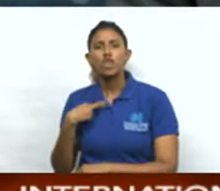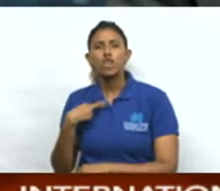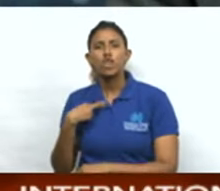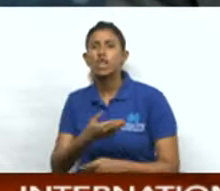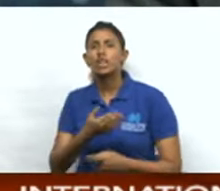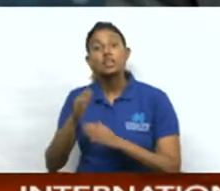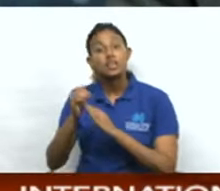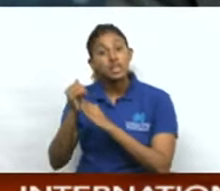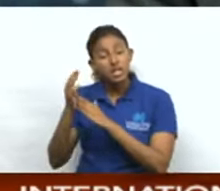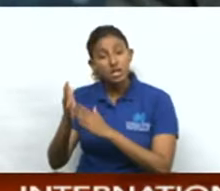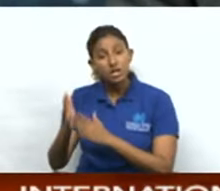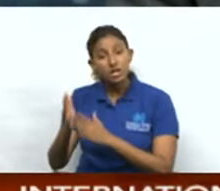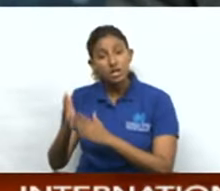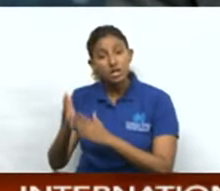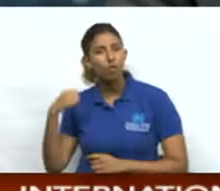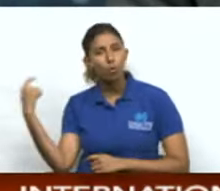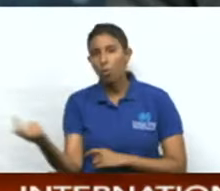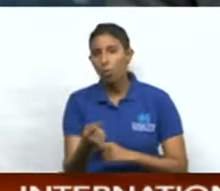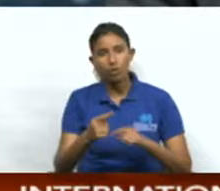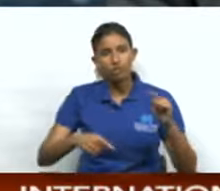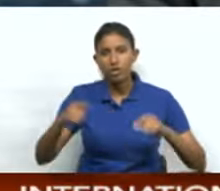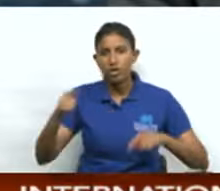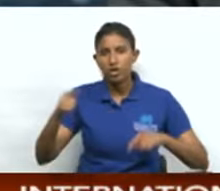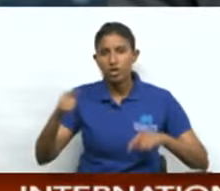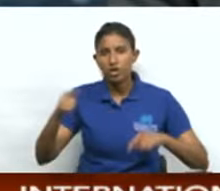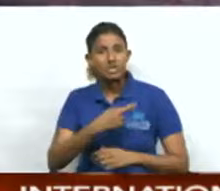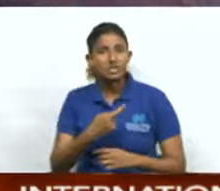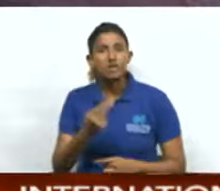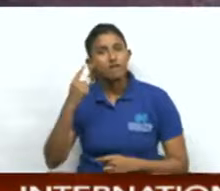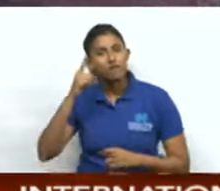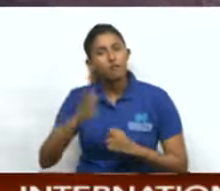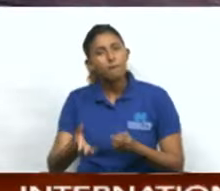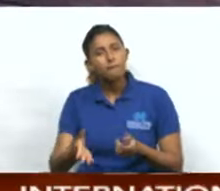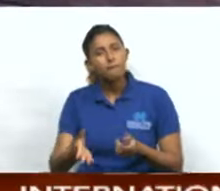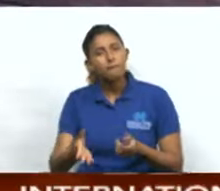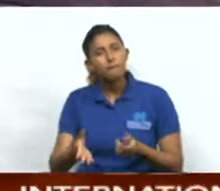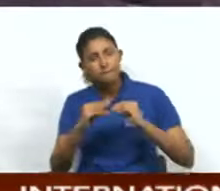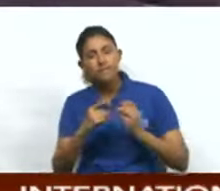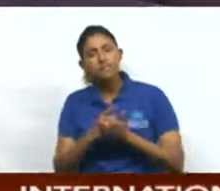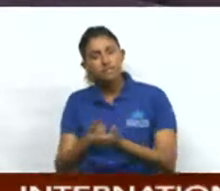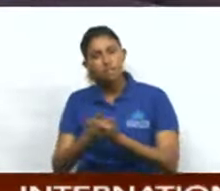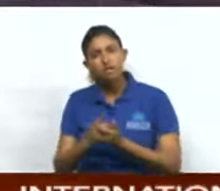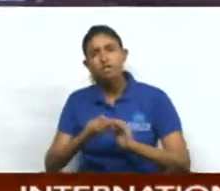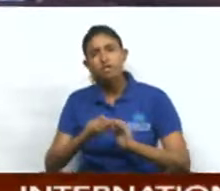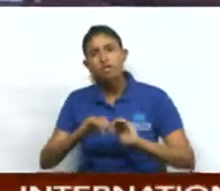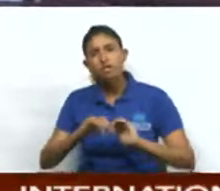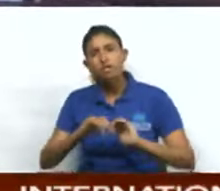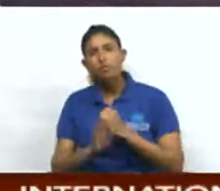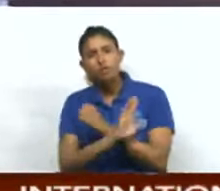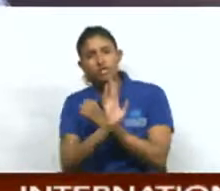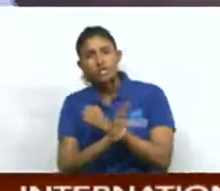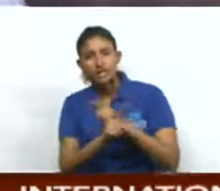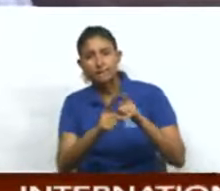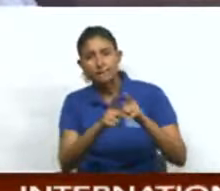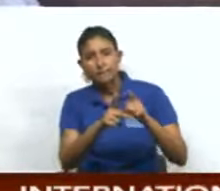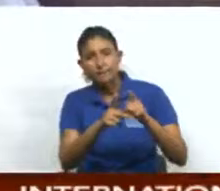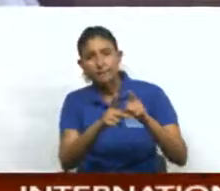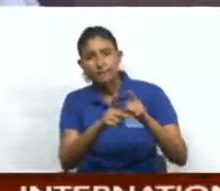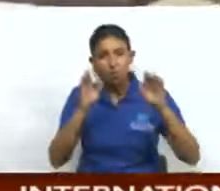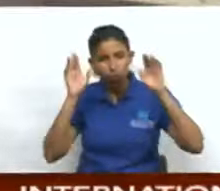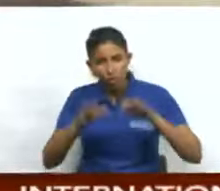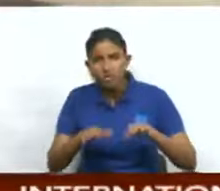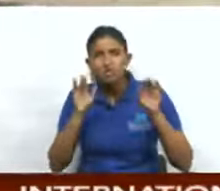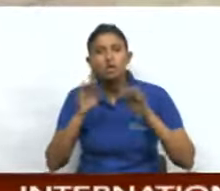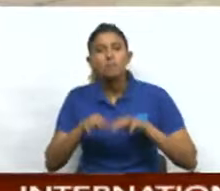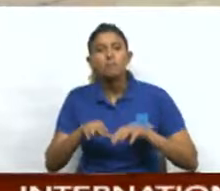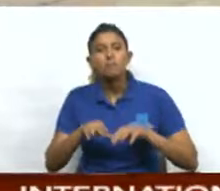Hindu places of worship. In a statement today, the Sanatan Dharma Mahasabha said pundits and worshippers should feel safe to attend their